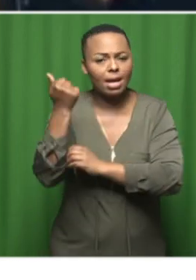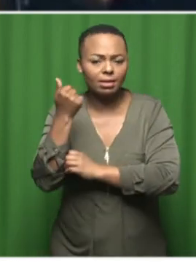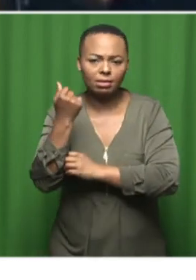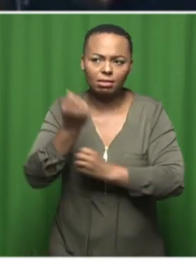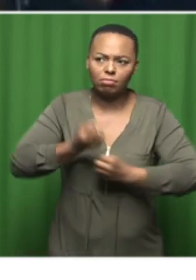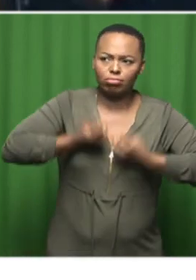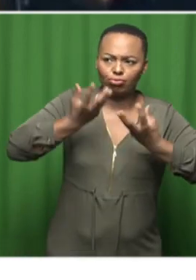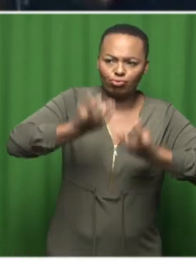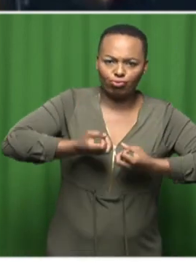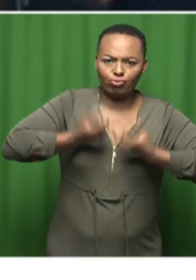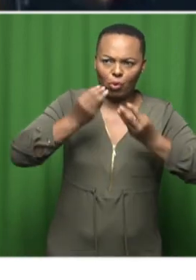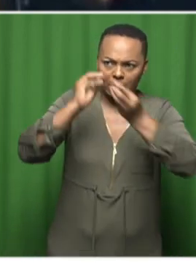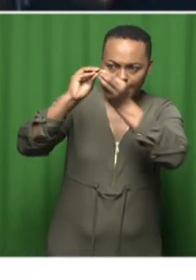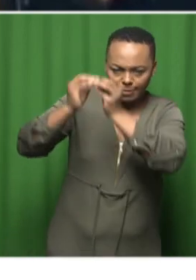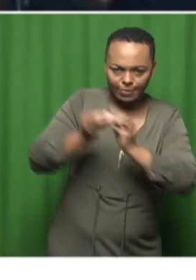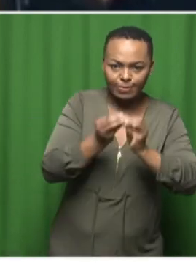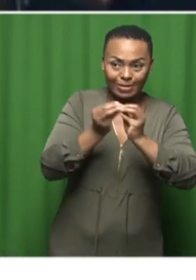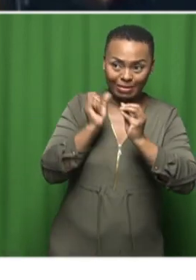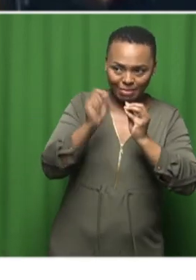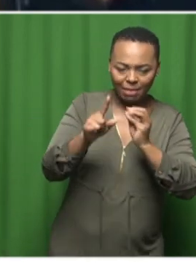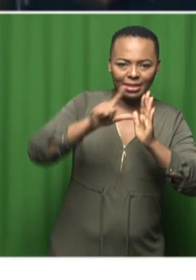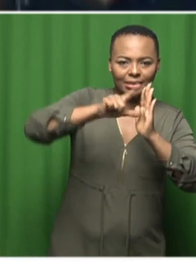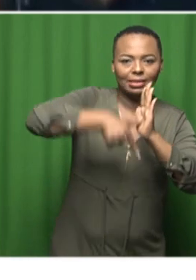express ourselves through design.